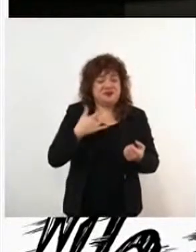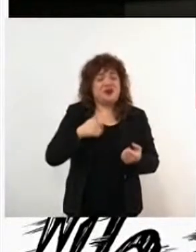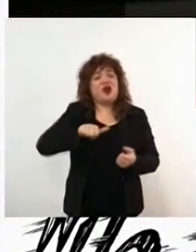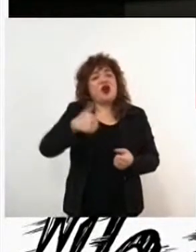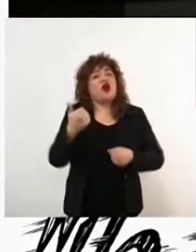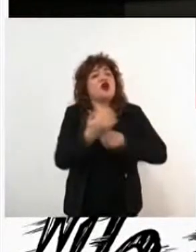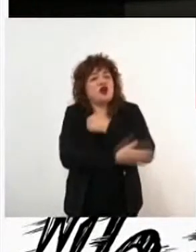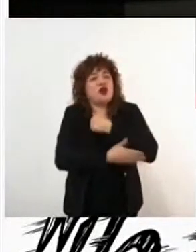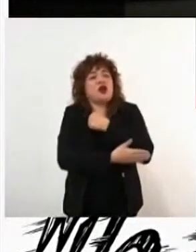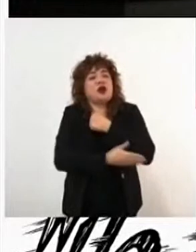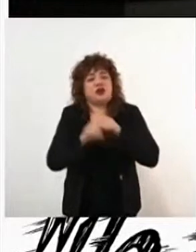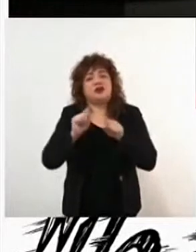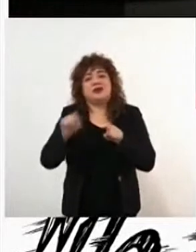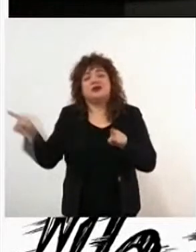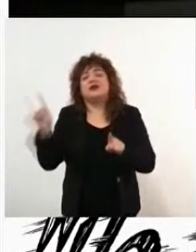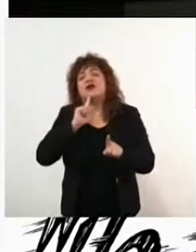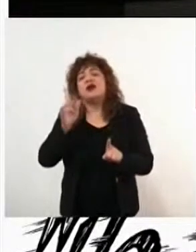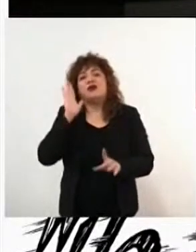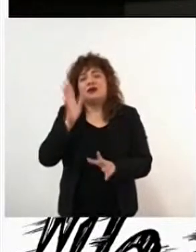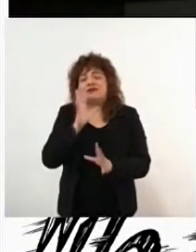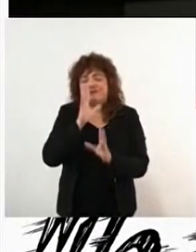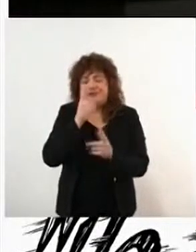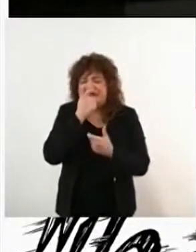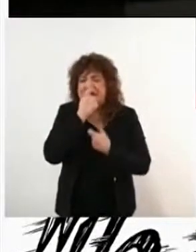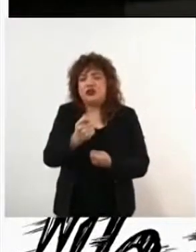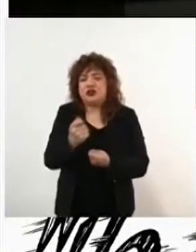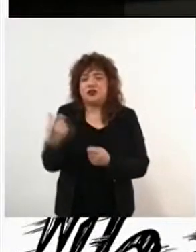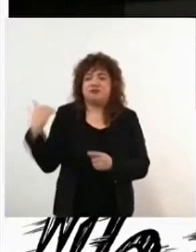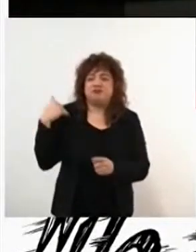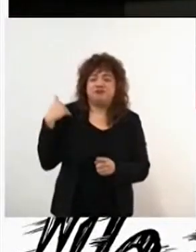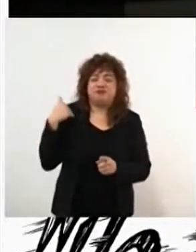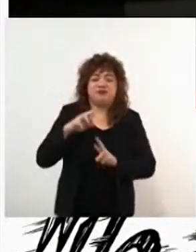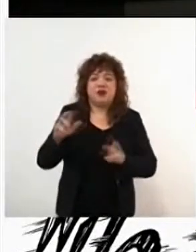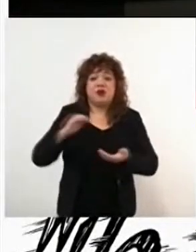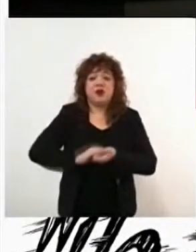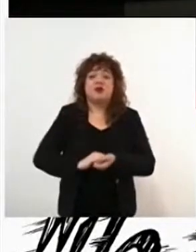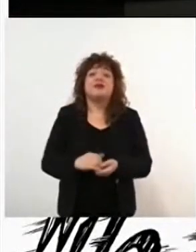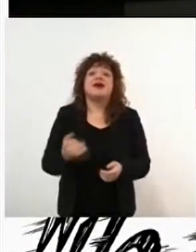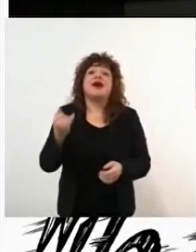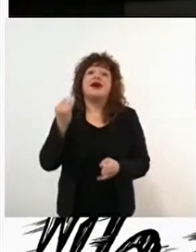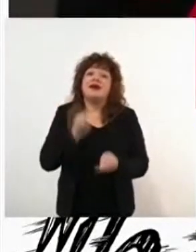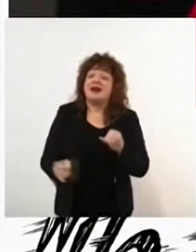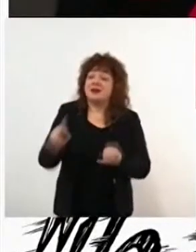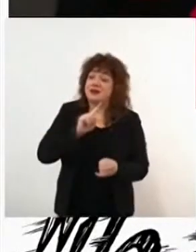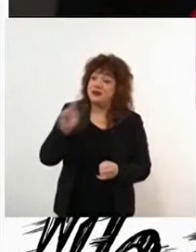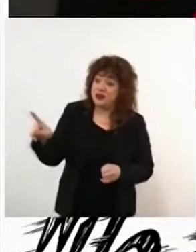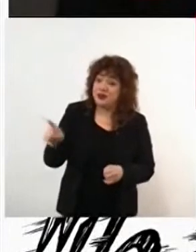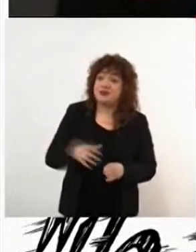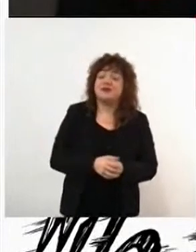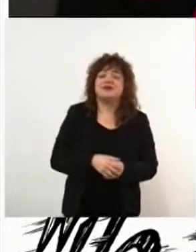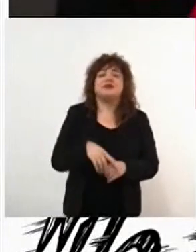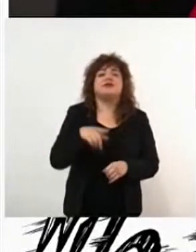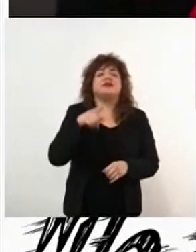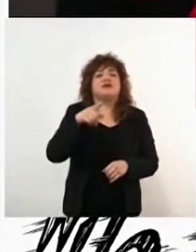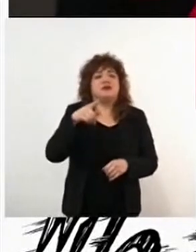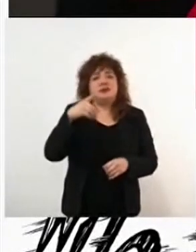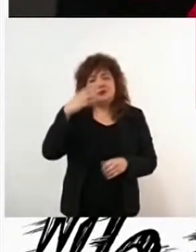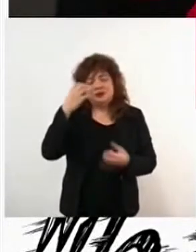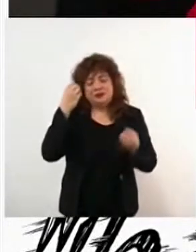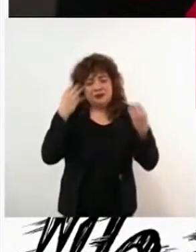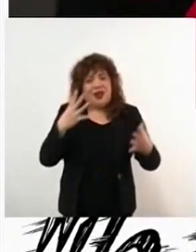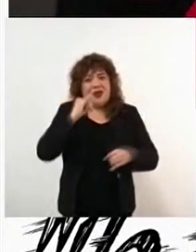expressed similar interests. And one last question for you, Richard. So as you may know, we have many